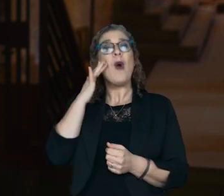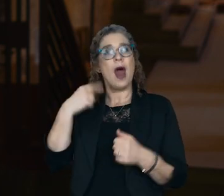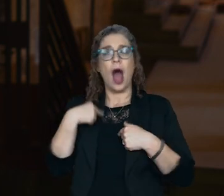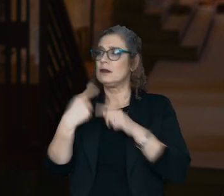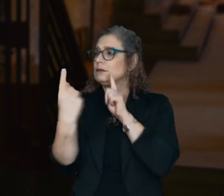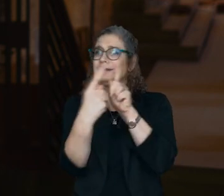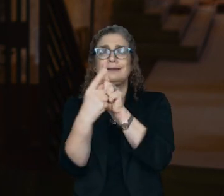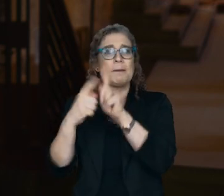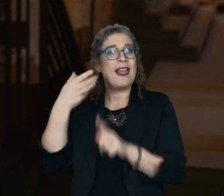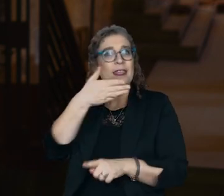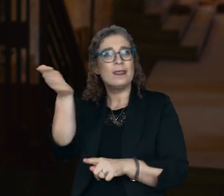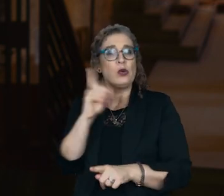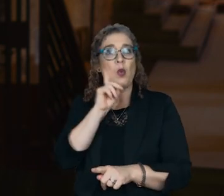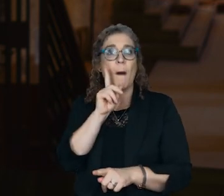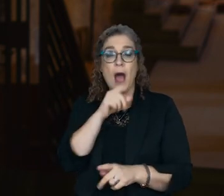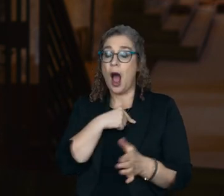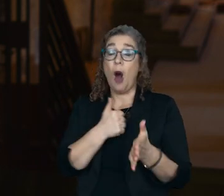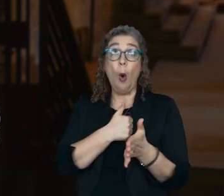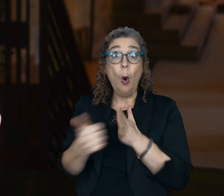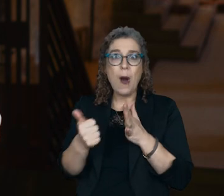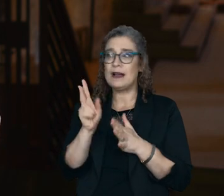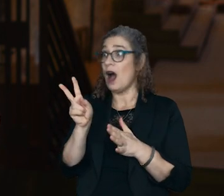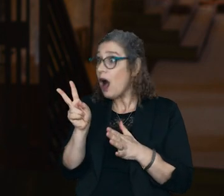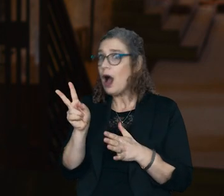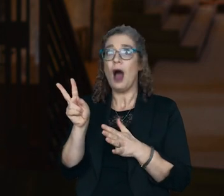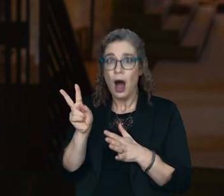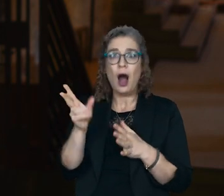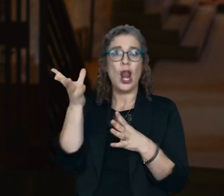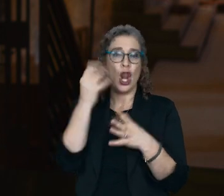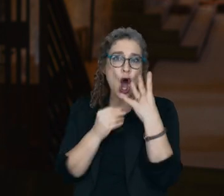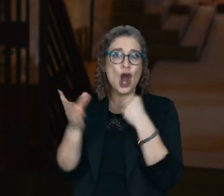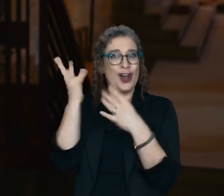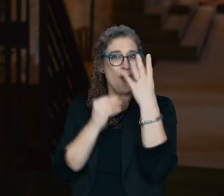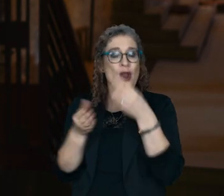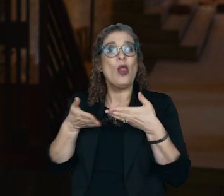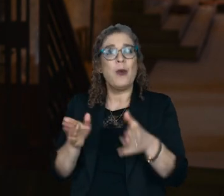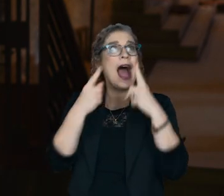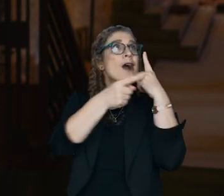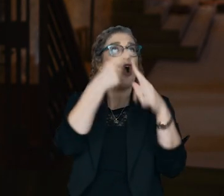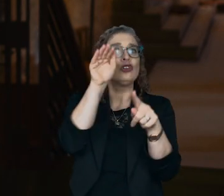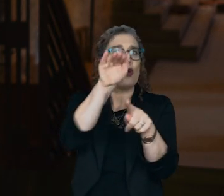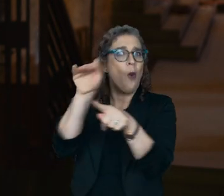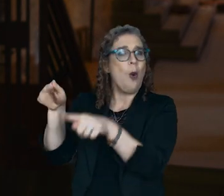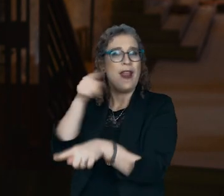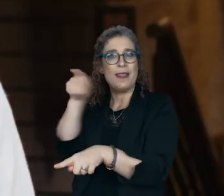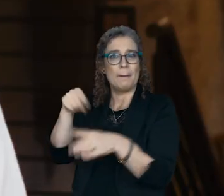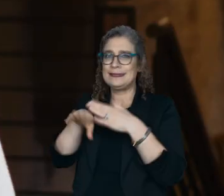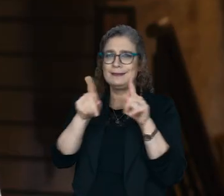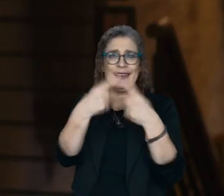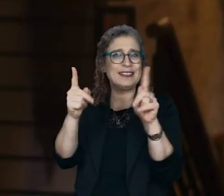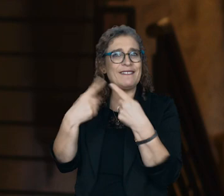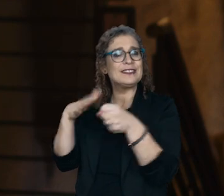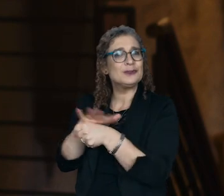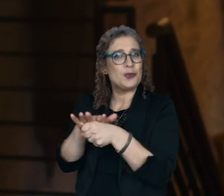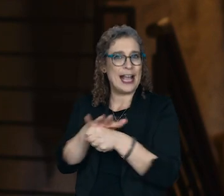I always learn something new. God's call in unique contexts. As